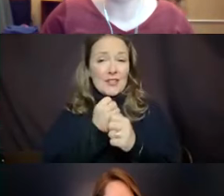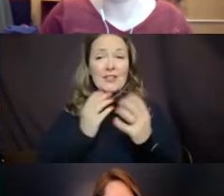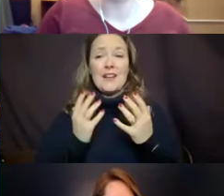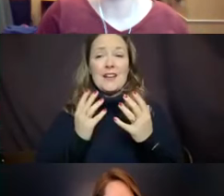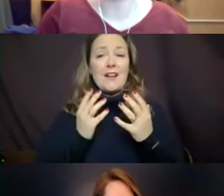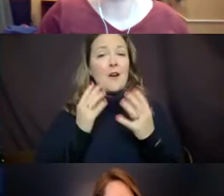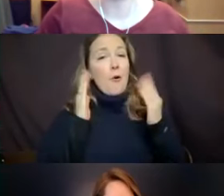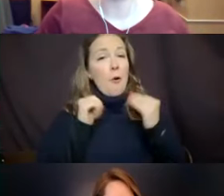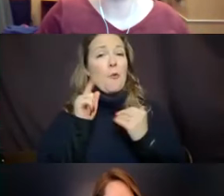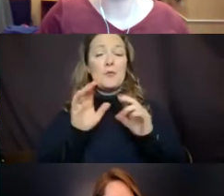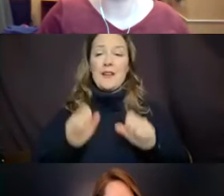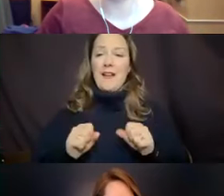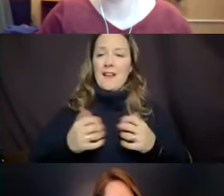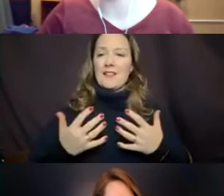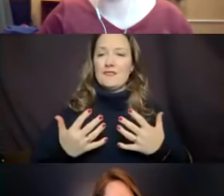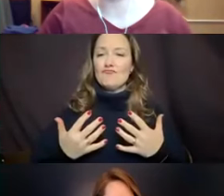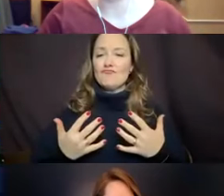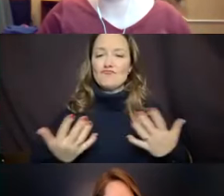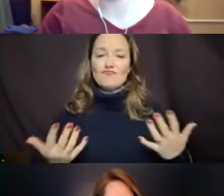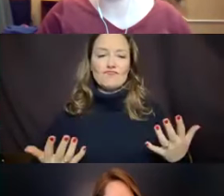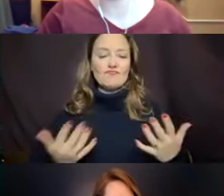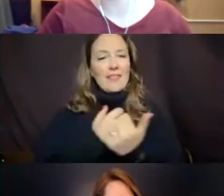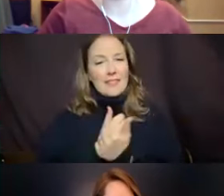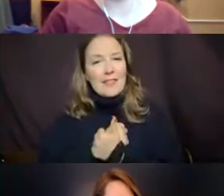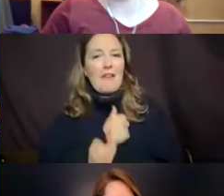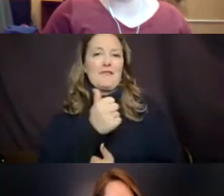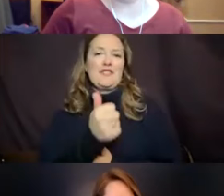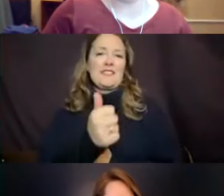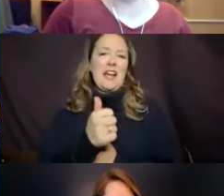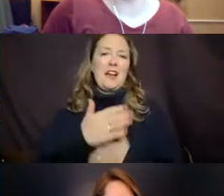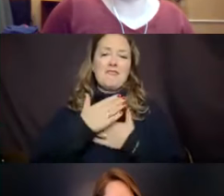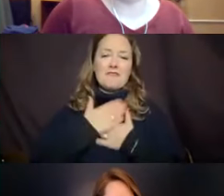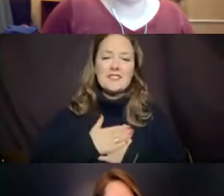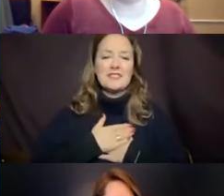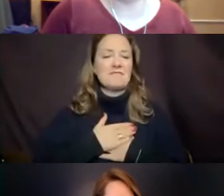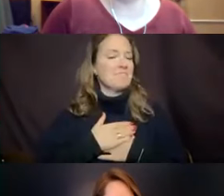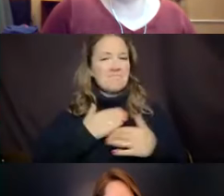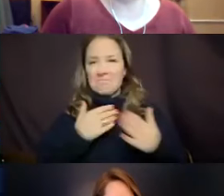you are able to be and love yourselves unwaveringly.